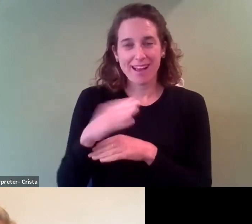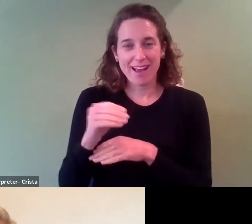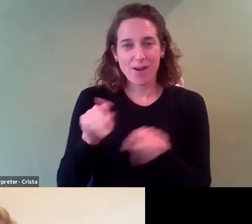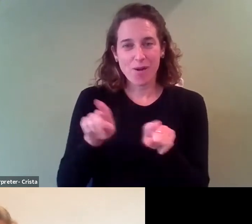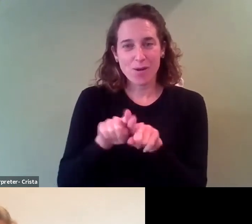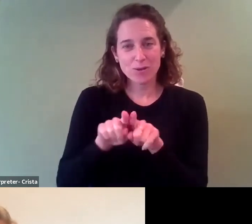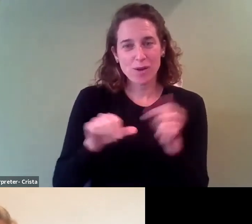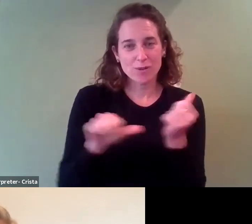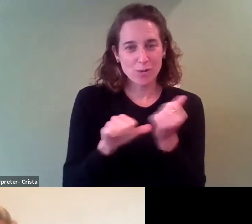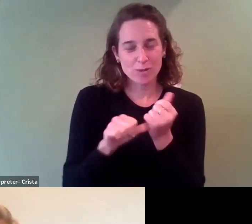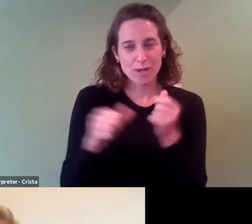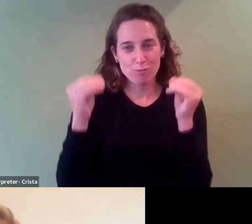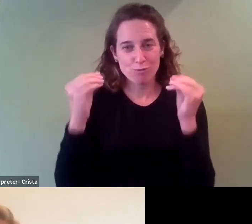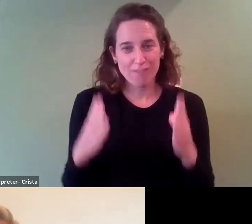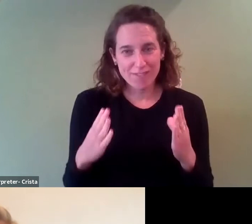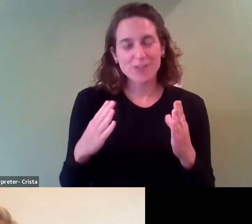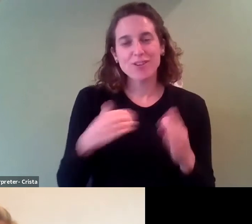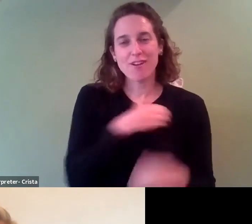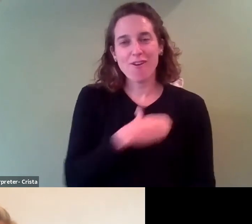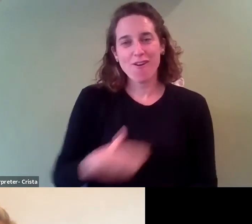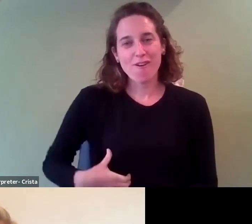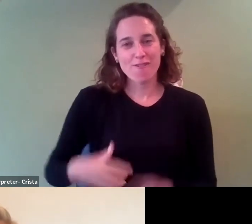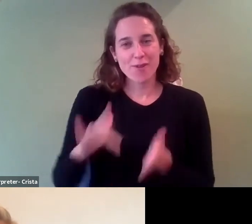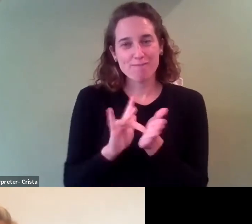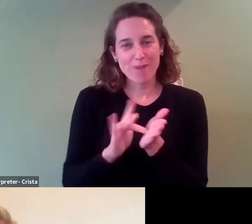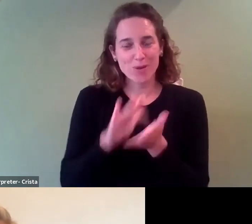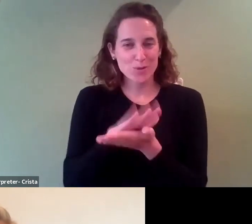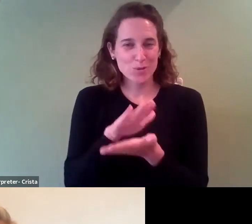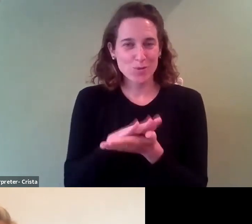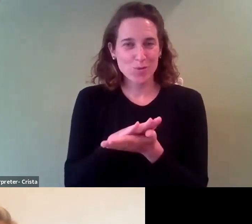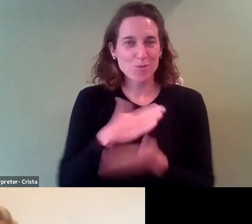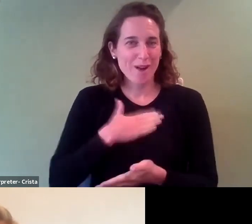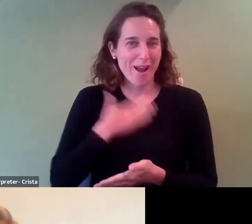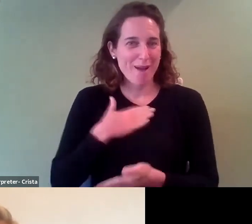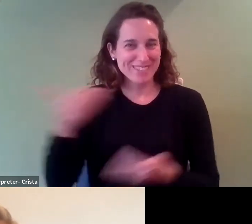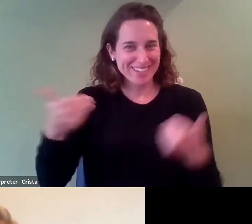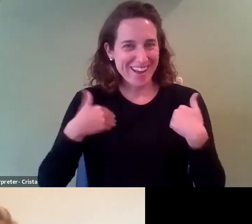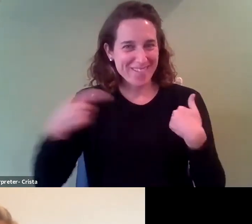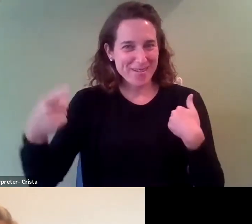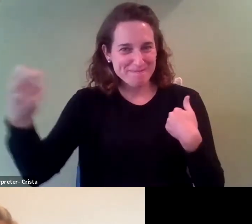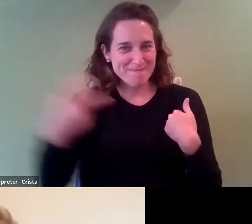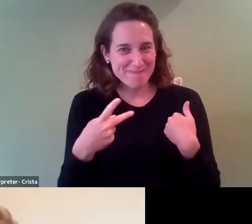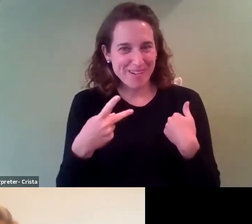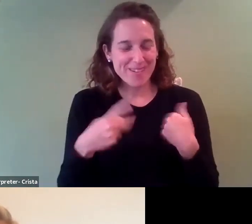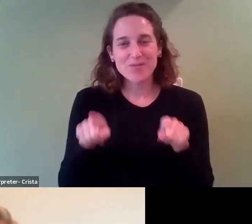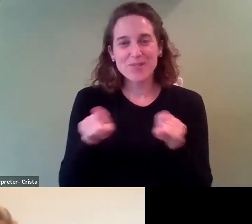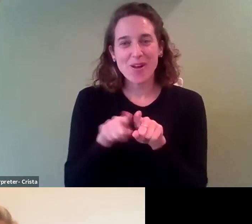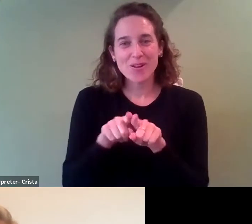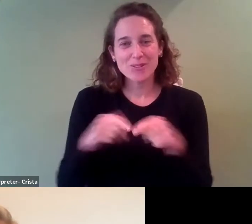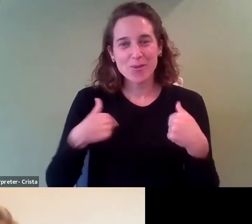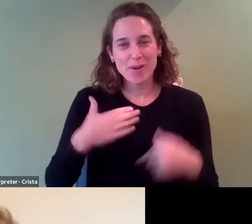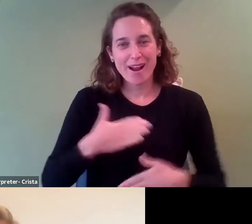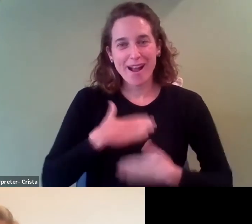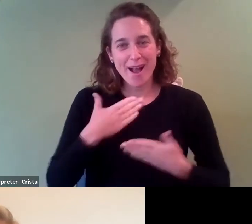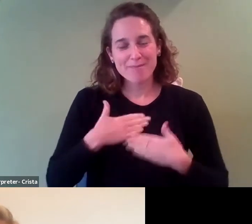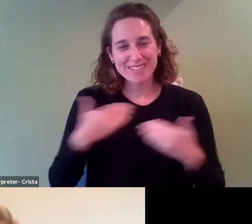at Harvard Medical School, and we're pleased to have him back. We're also happy to have as